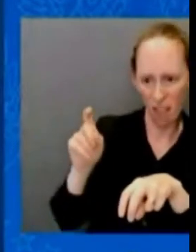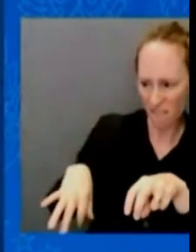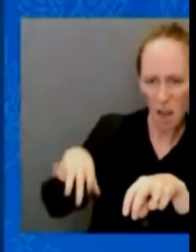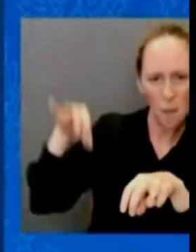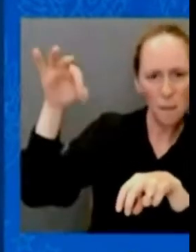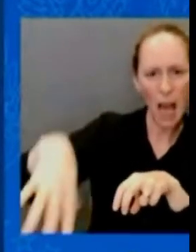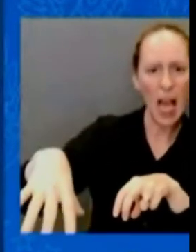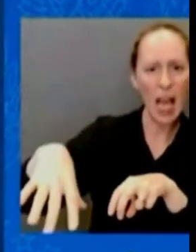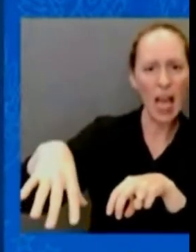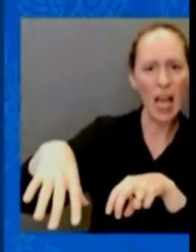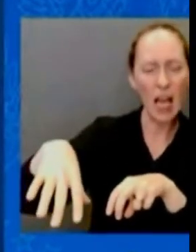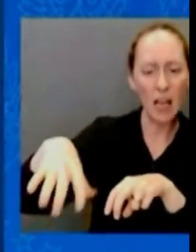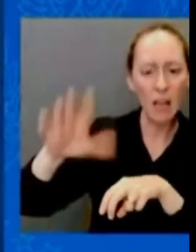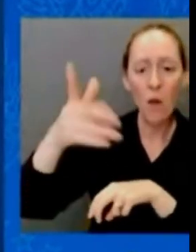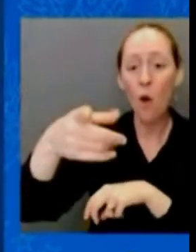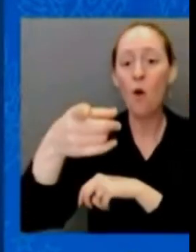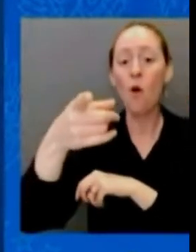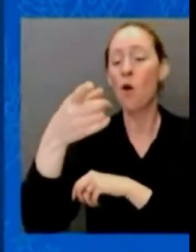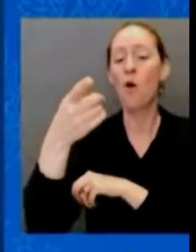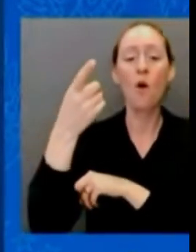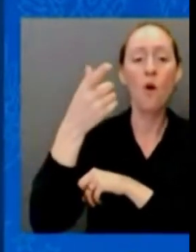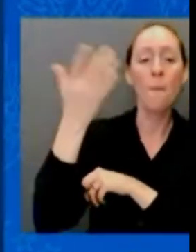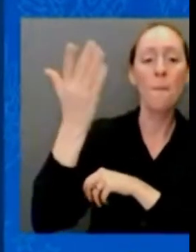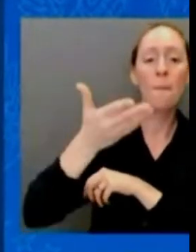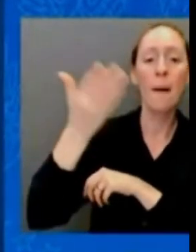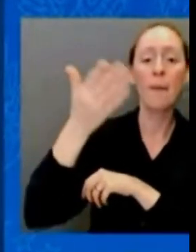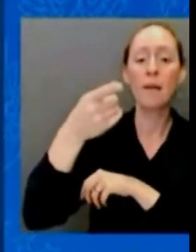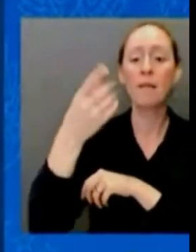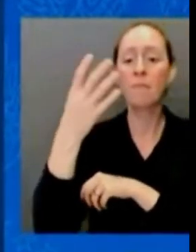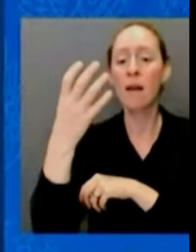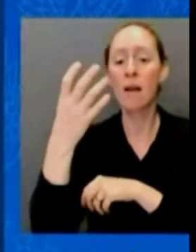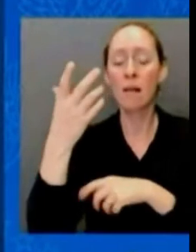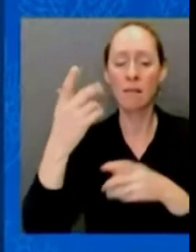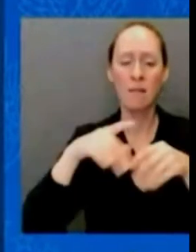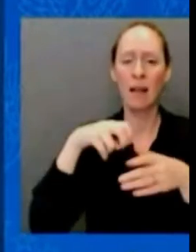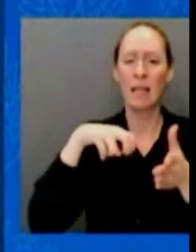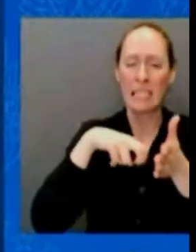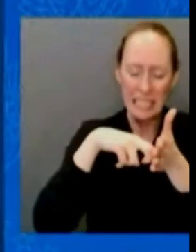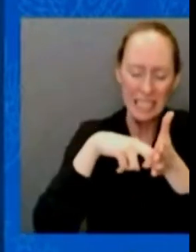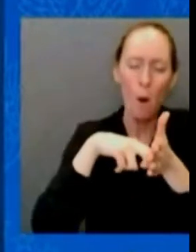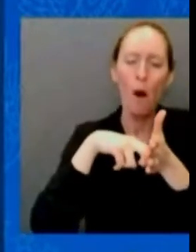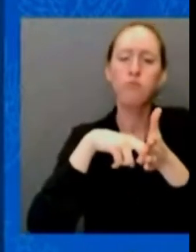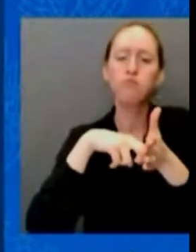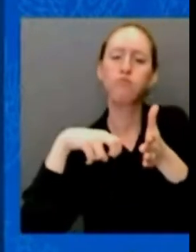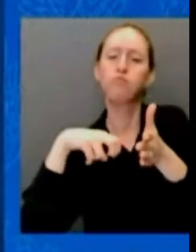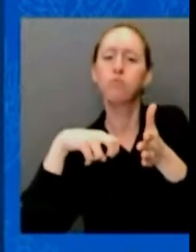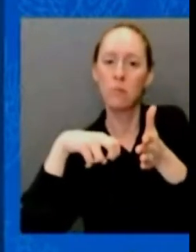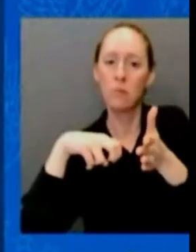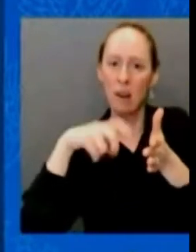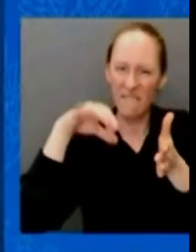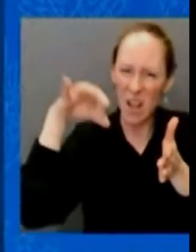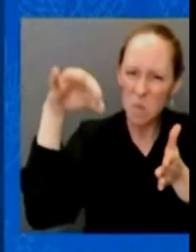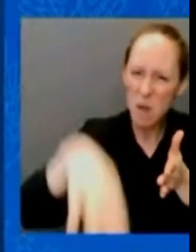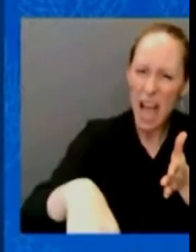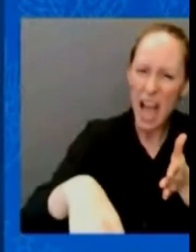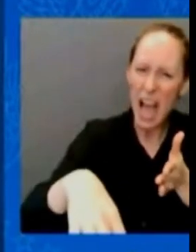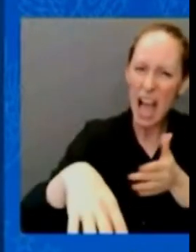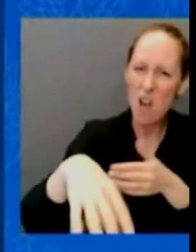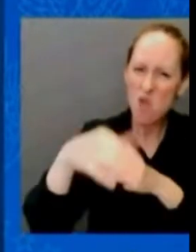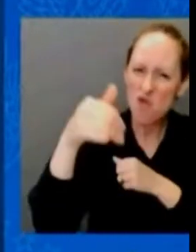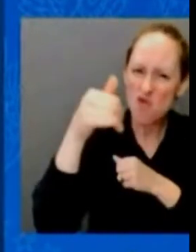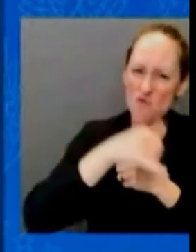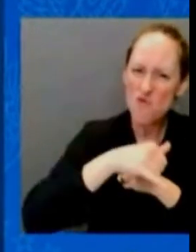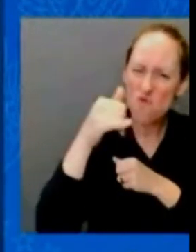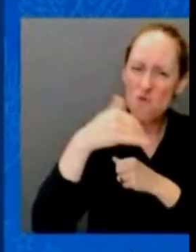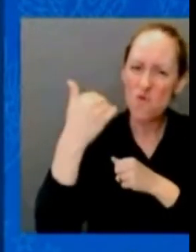hidden fees. Well, guess what? These can add up and make taking the real money out of the pockets of ordinary Americans. That's on top